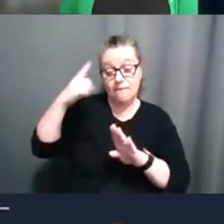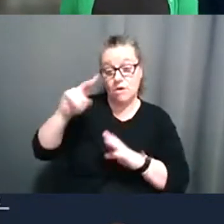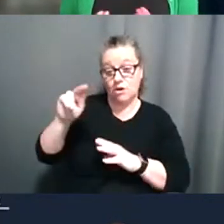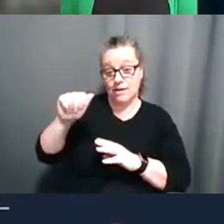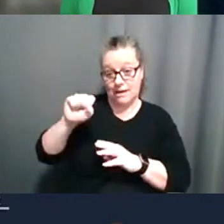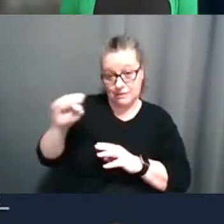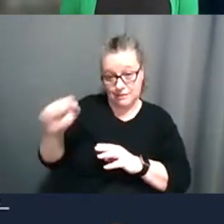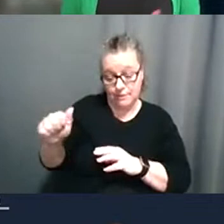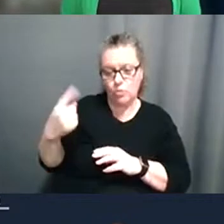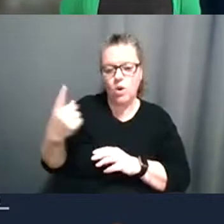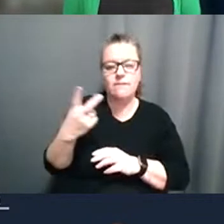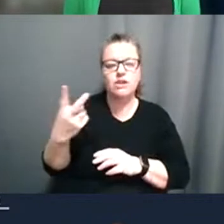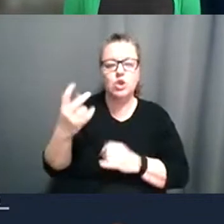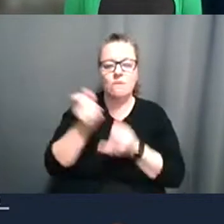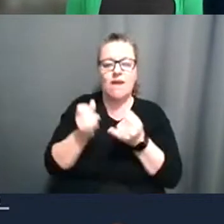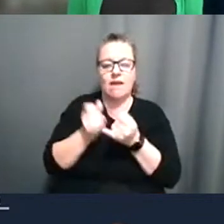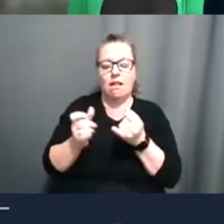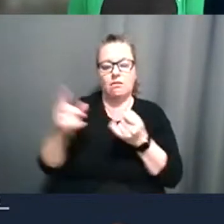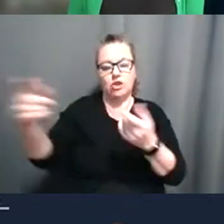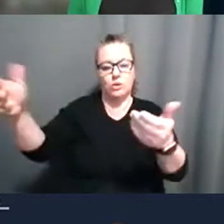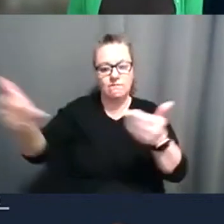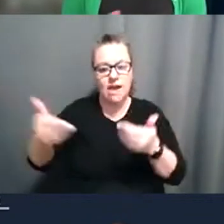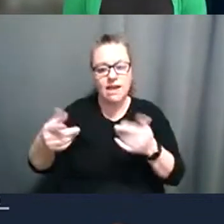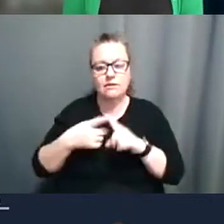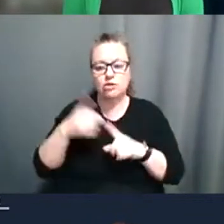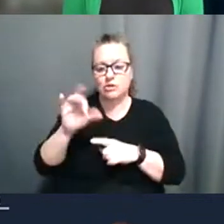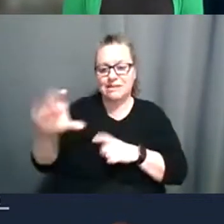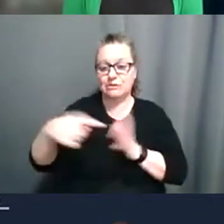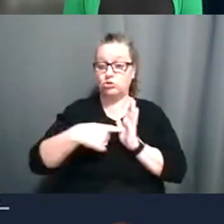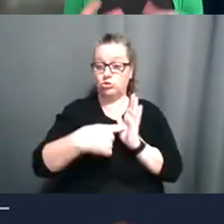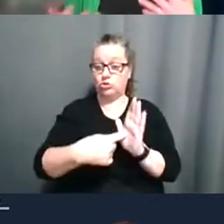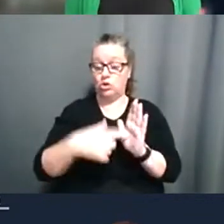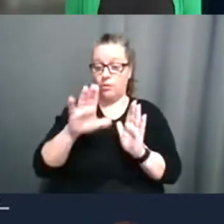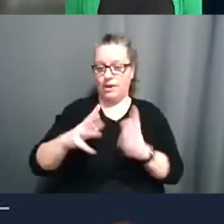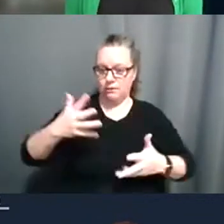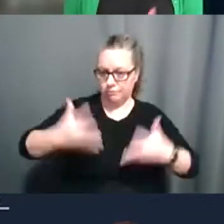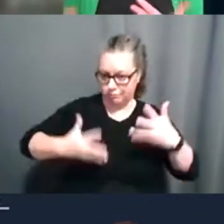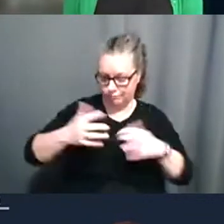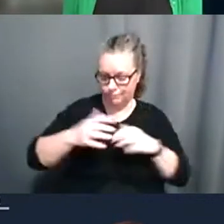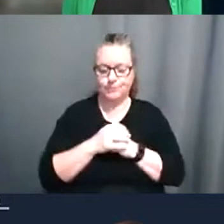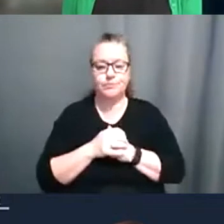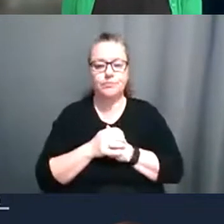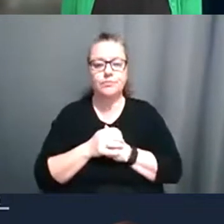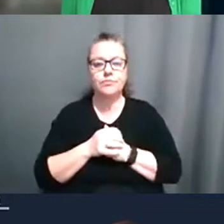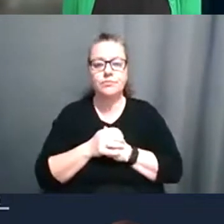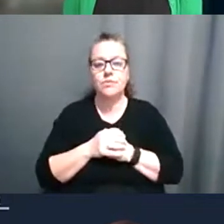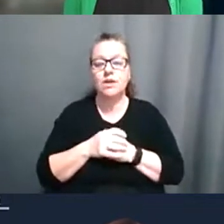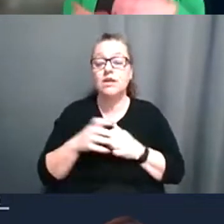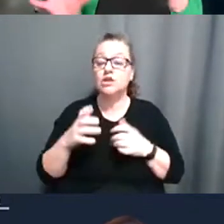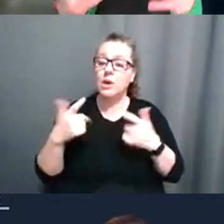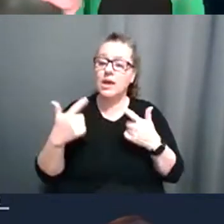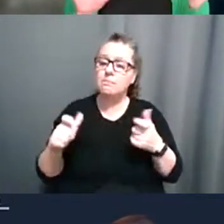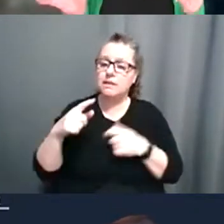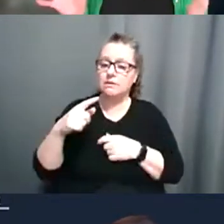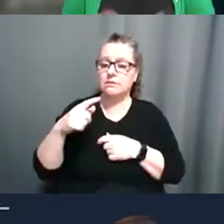were invited out to DC to demonstrate their device. And so he was spending a good chunk of the summer out there